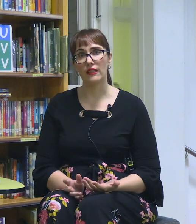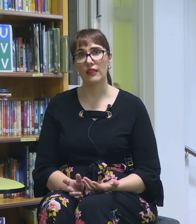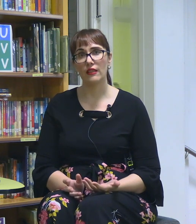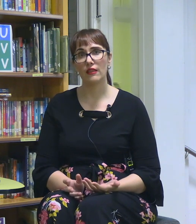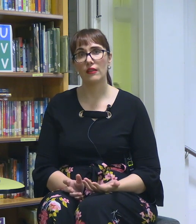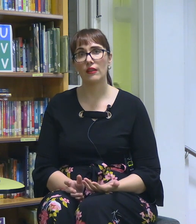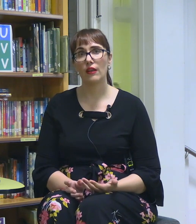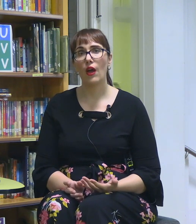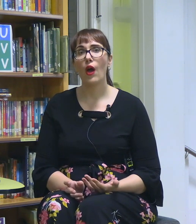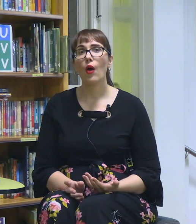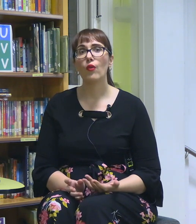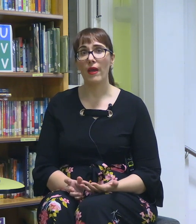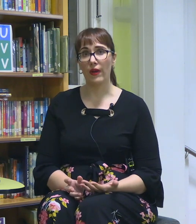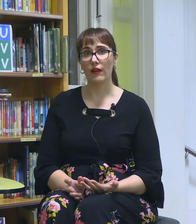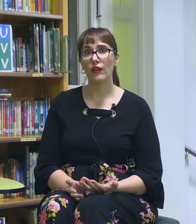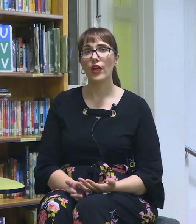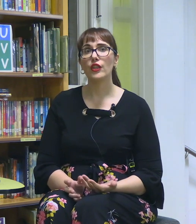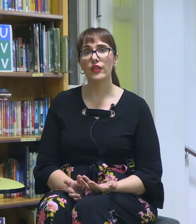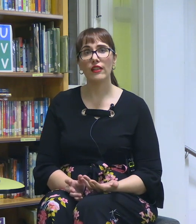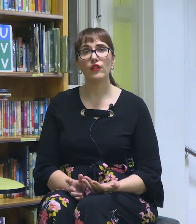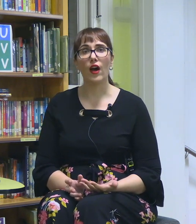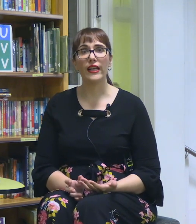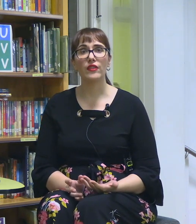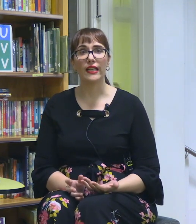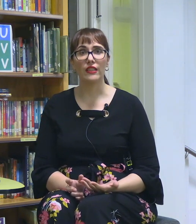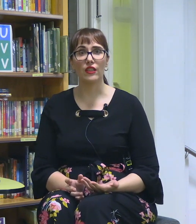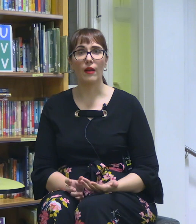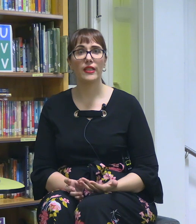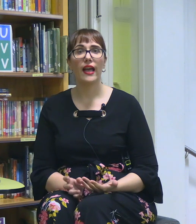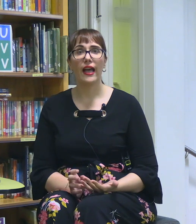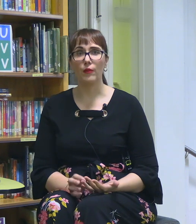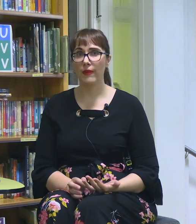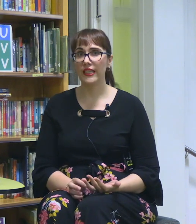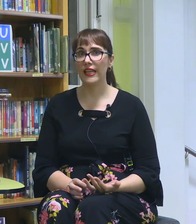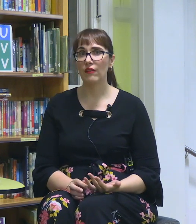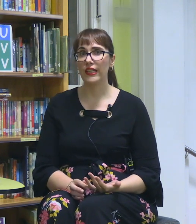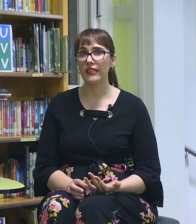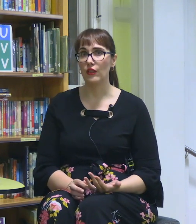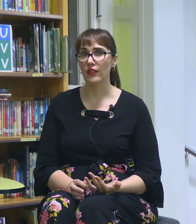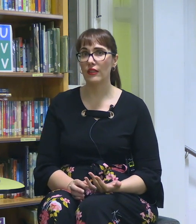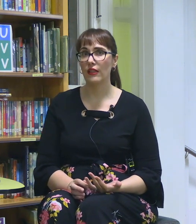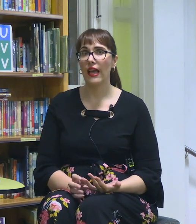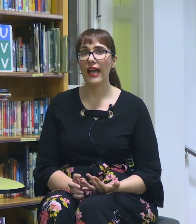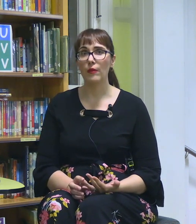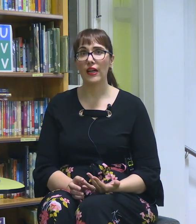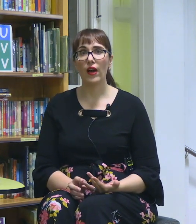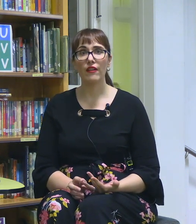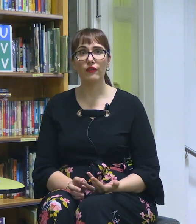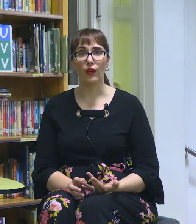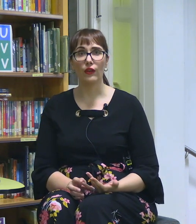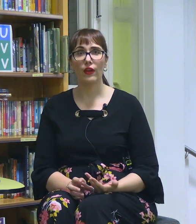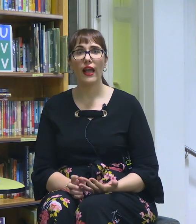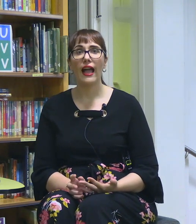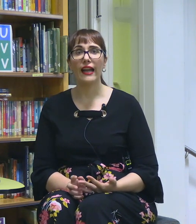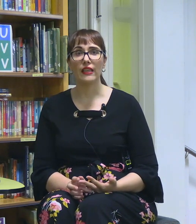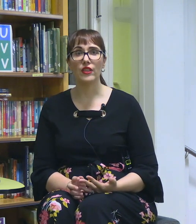complex sentences? Remember, using a variety of sentence types helps maintain our reader's interest, helps our writing